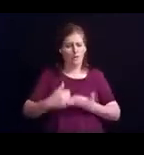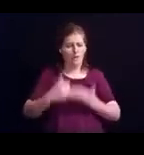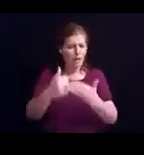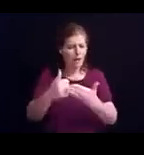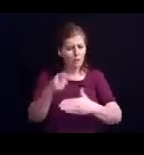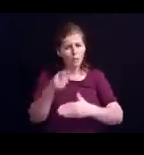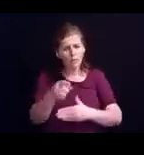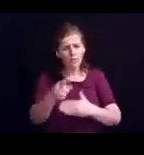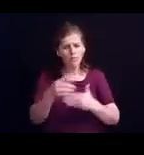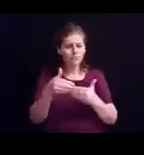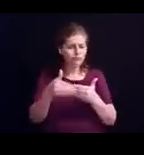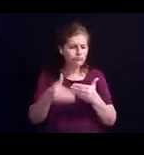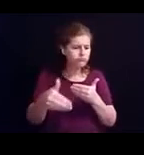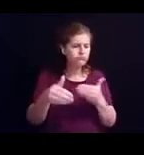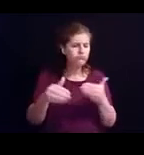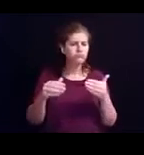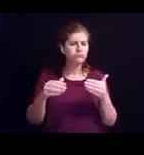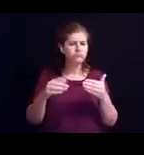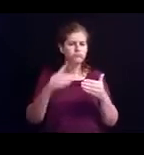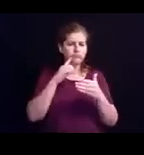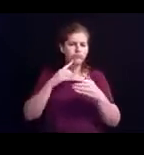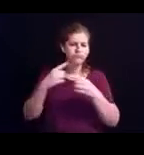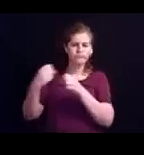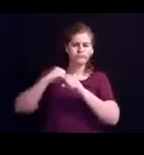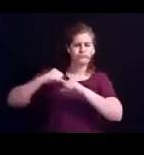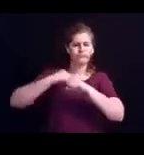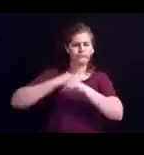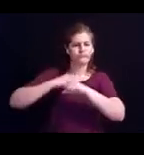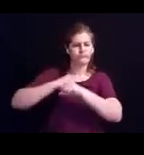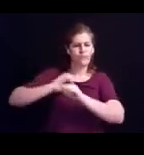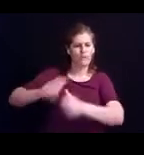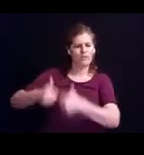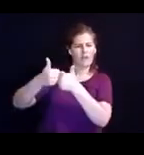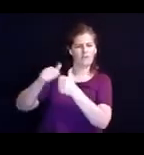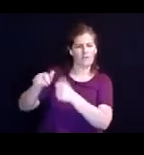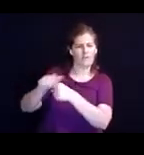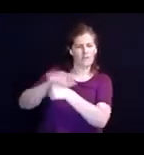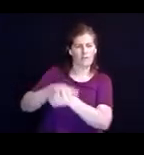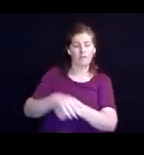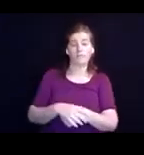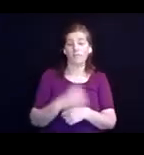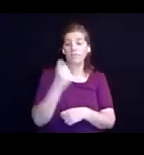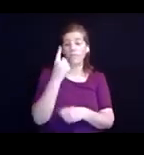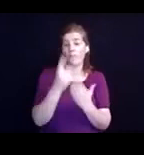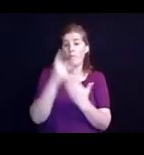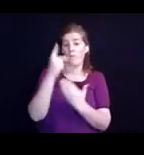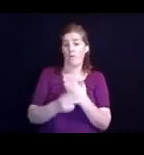to further combat the challenge or face off against the challenge of COVID-19. The goals of the program